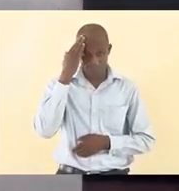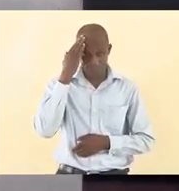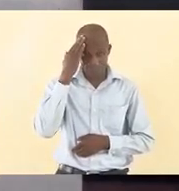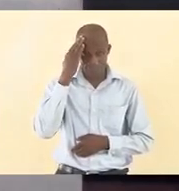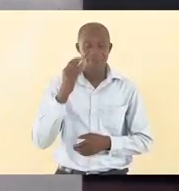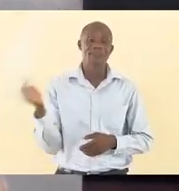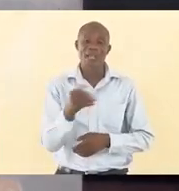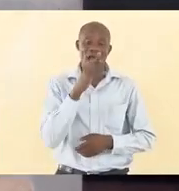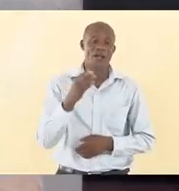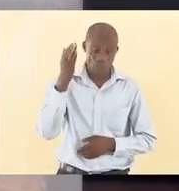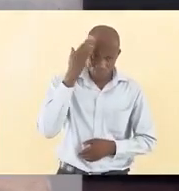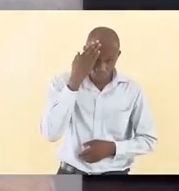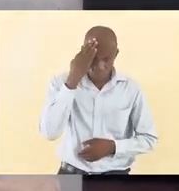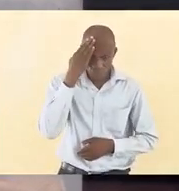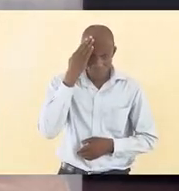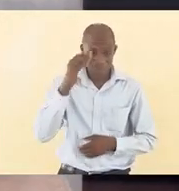criminals.